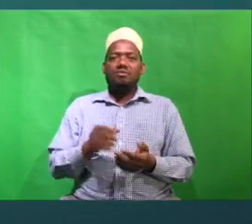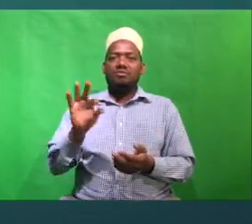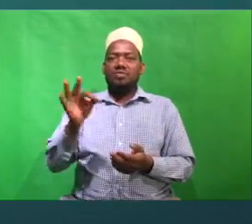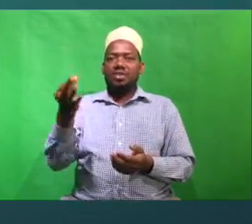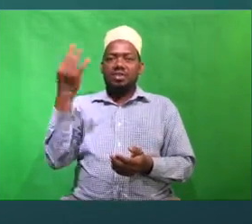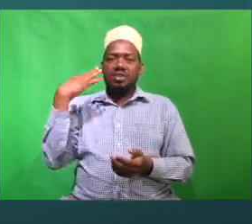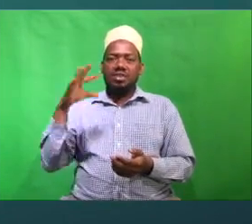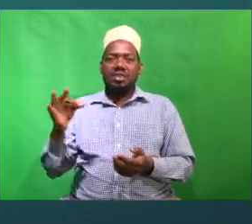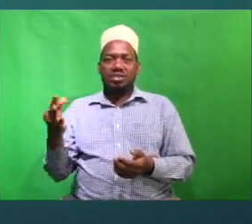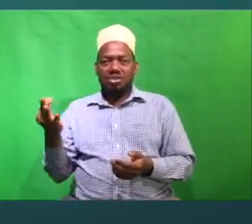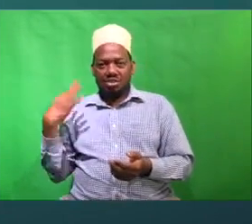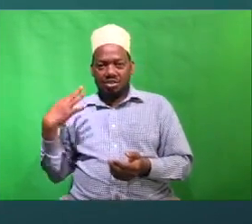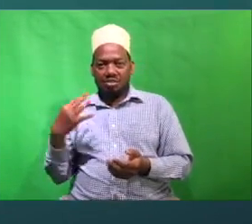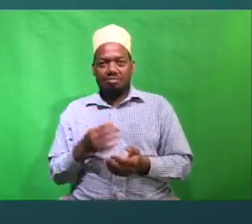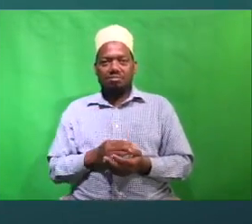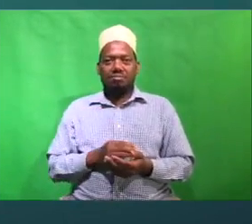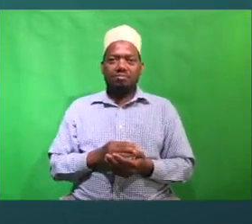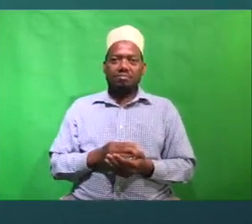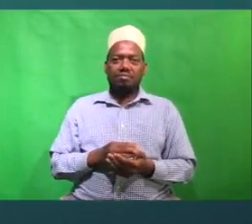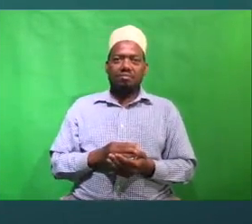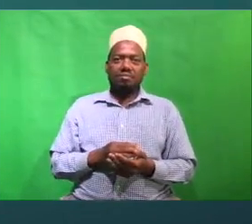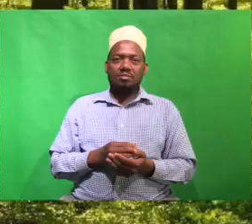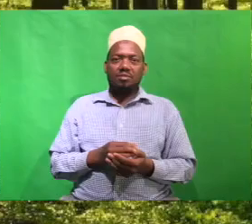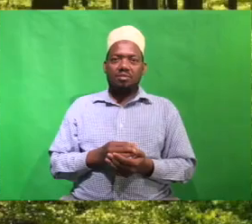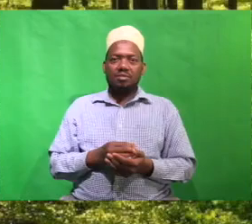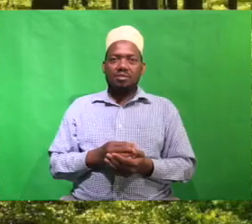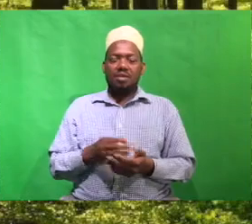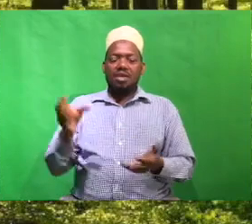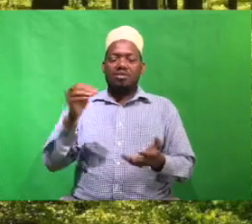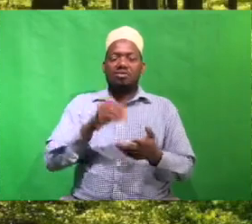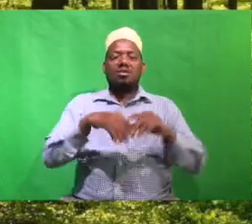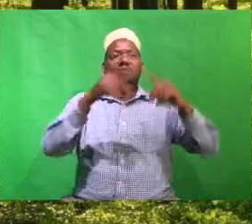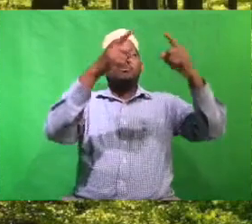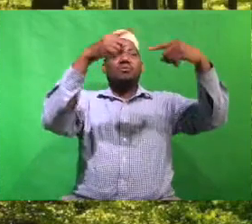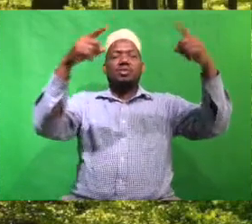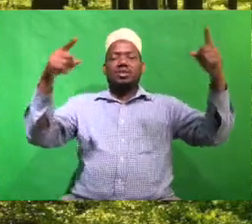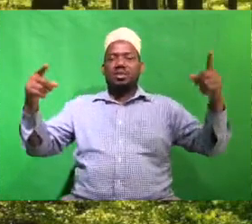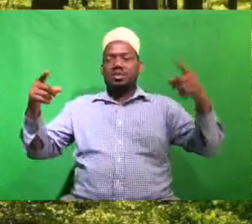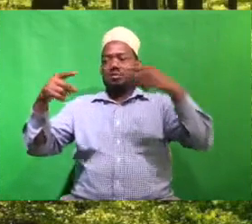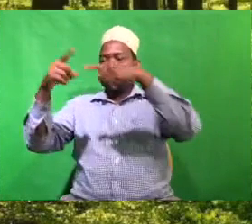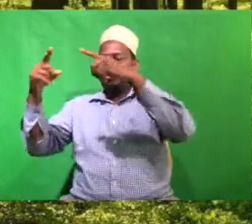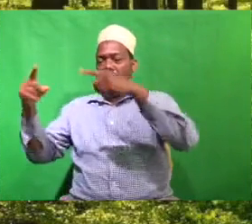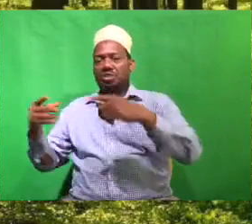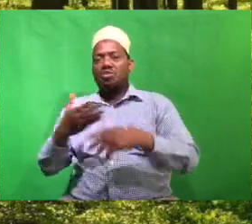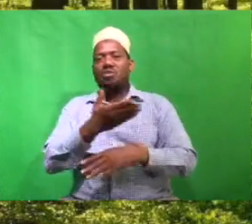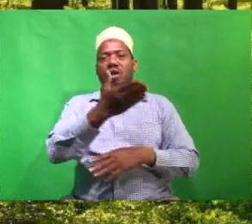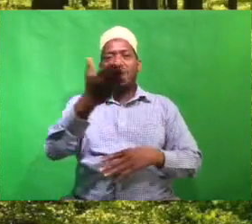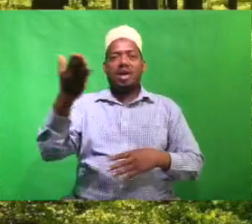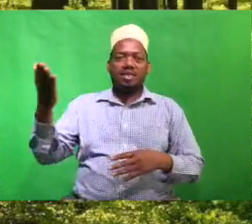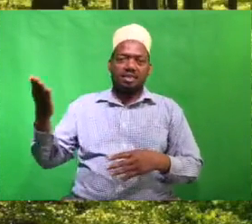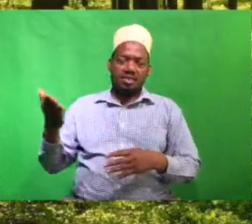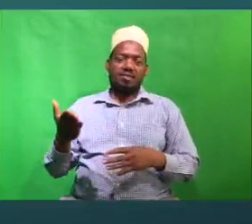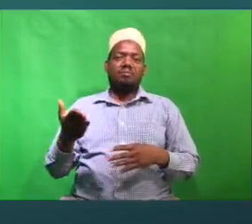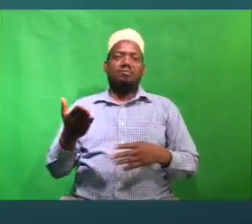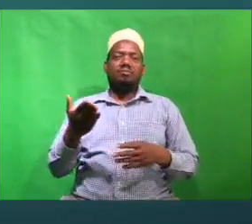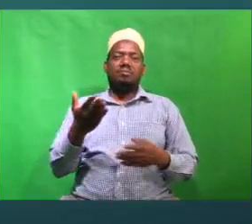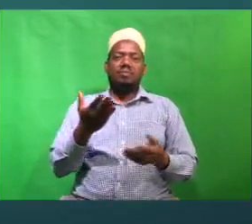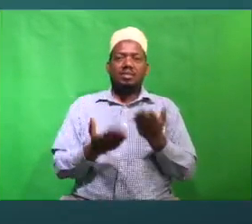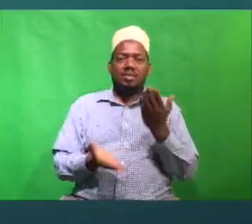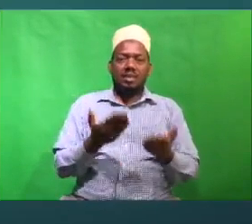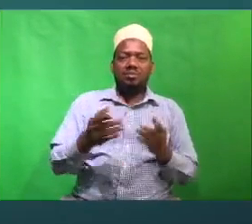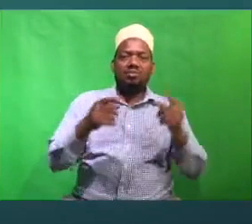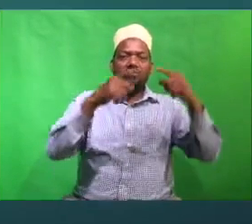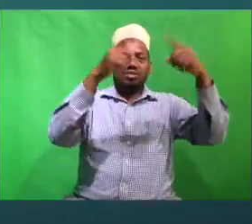vegetation, as we know, the vegetation we include the foresty, bushes, and other types of